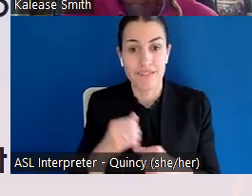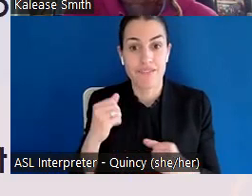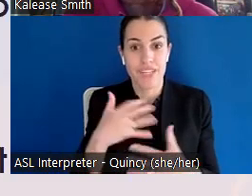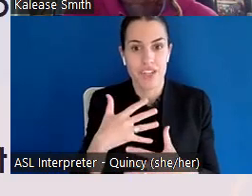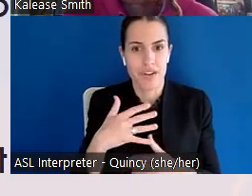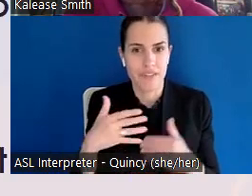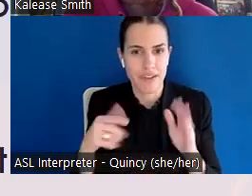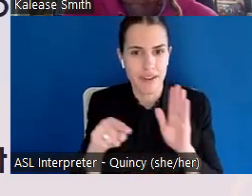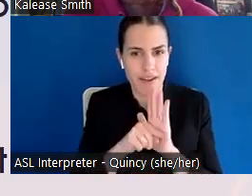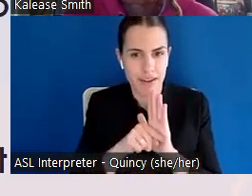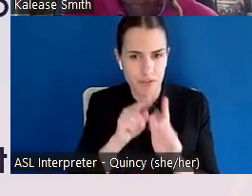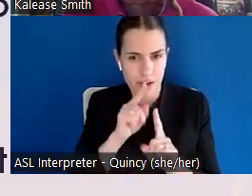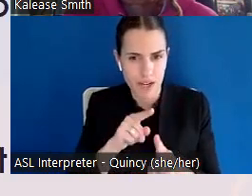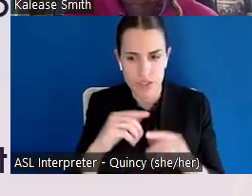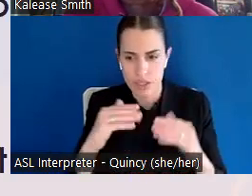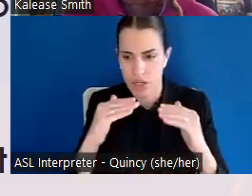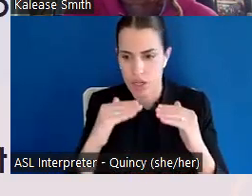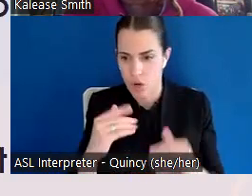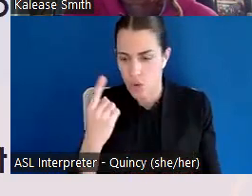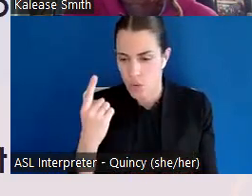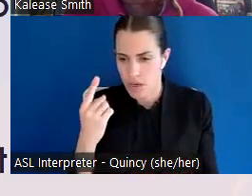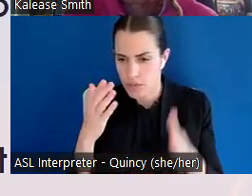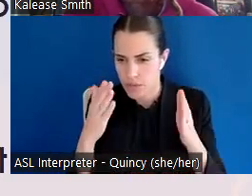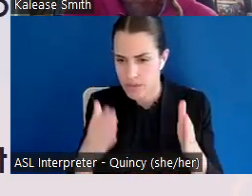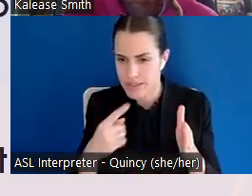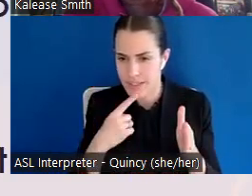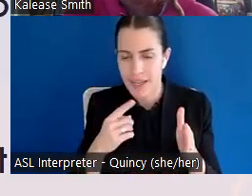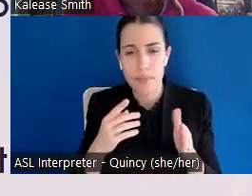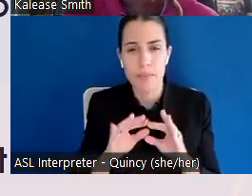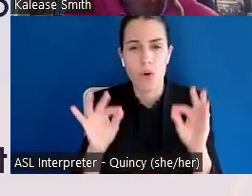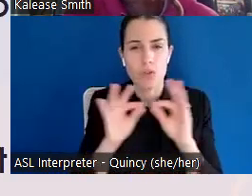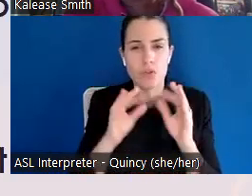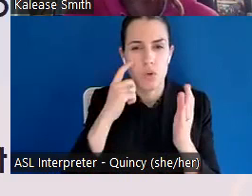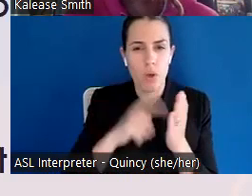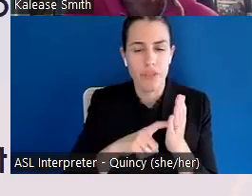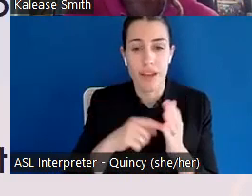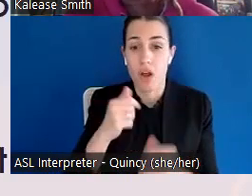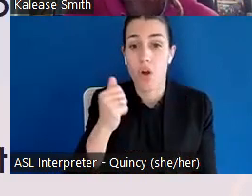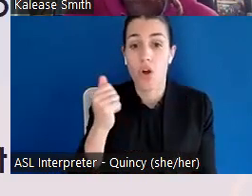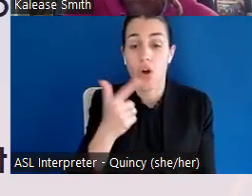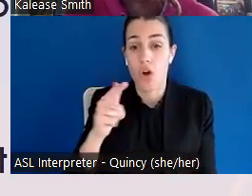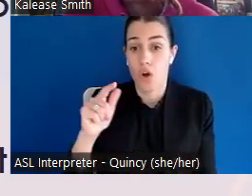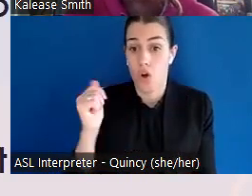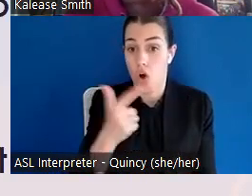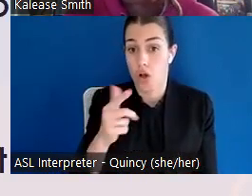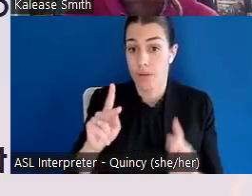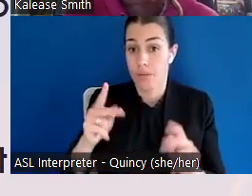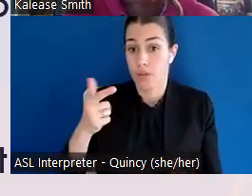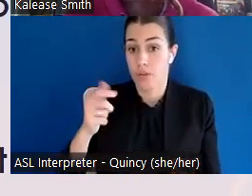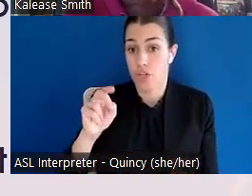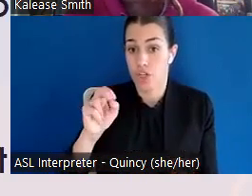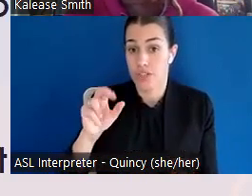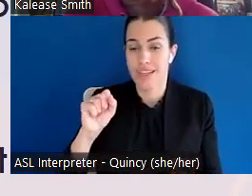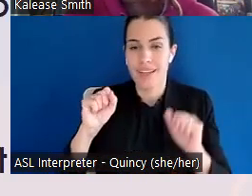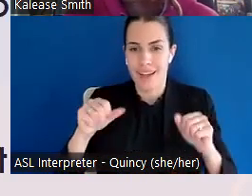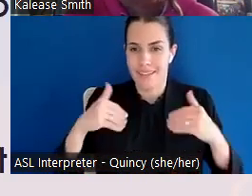person said, I think it's important to note that people of all genders can have physiological responses to sexual assault, not just men. That can make